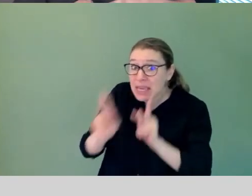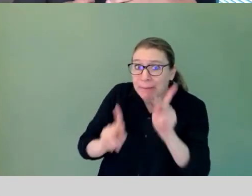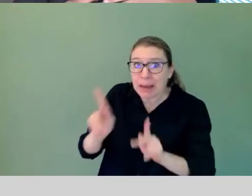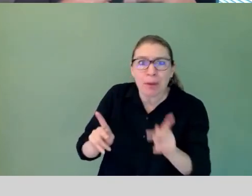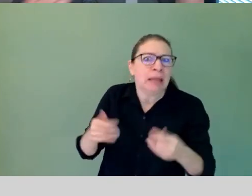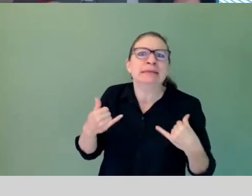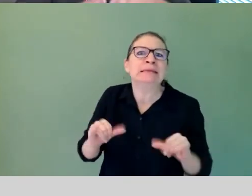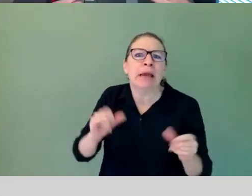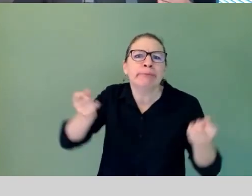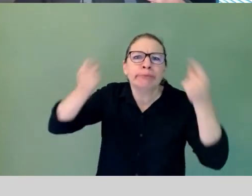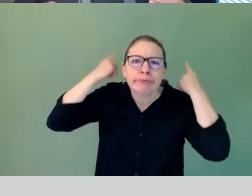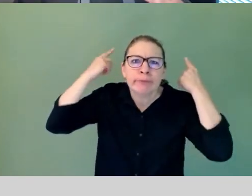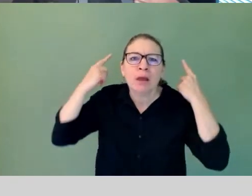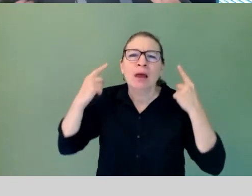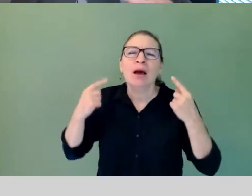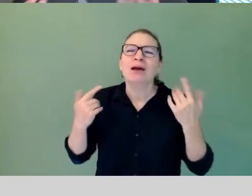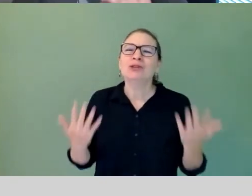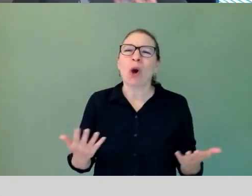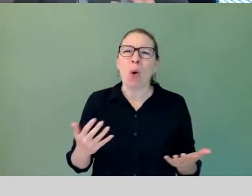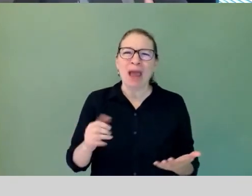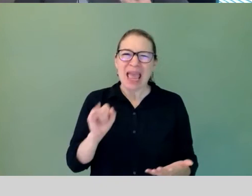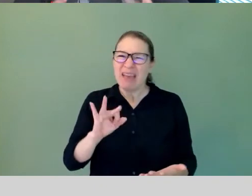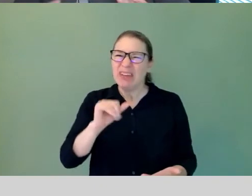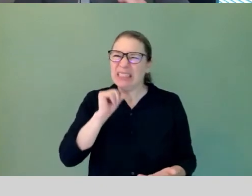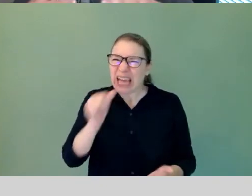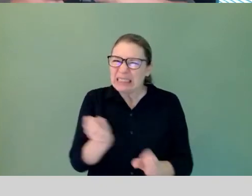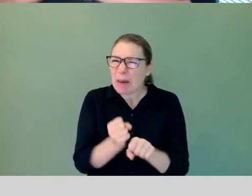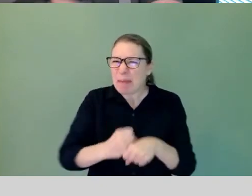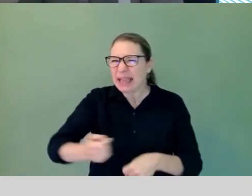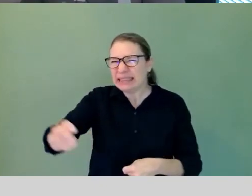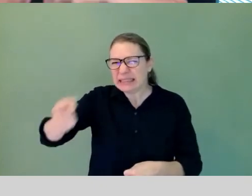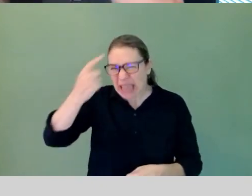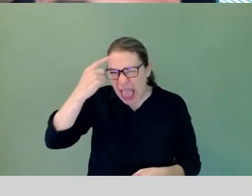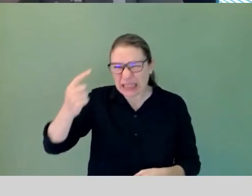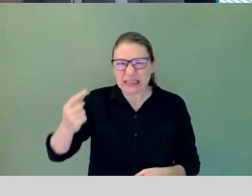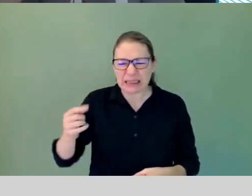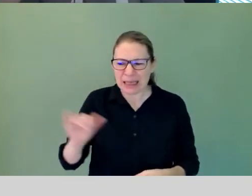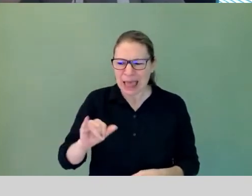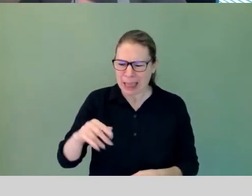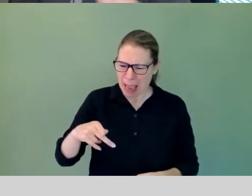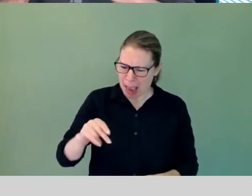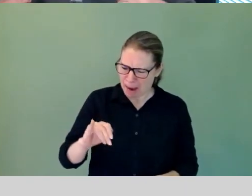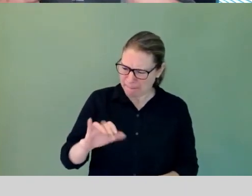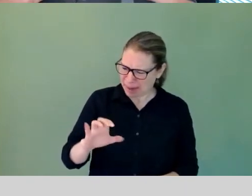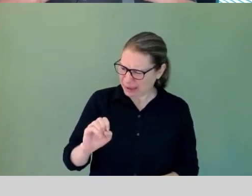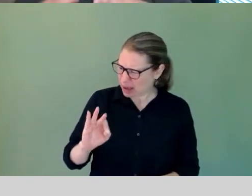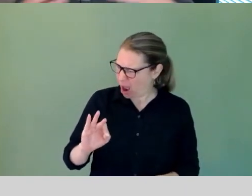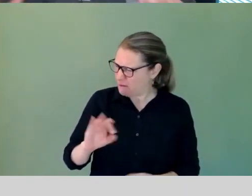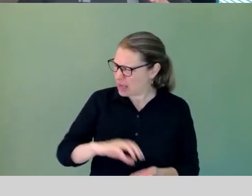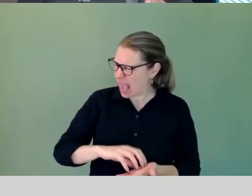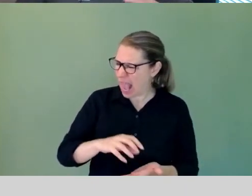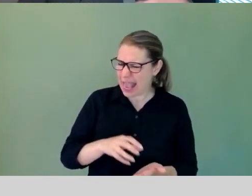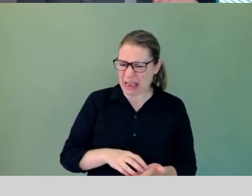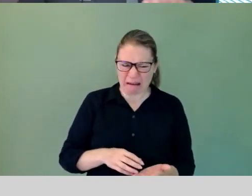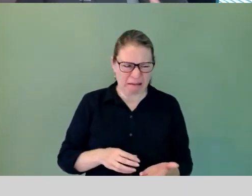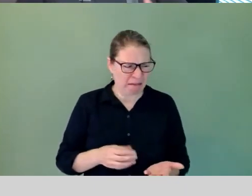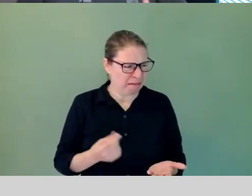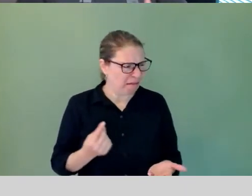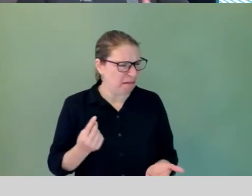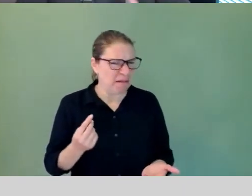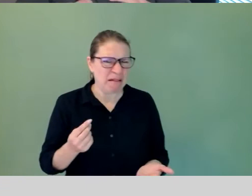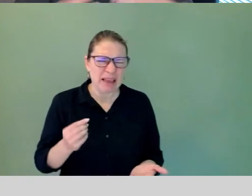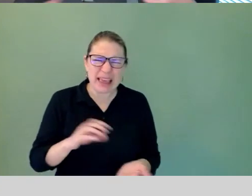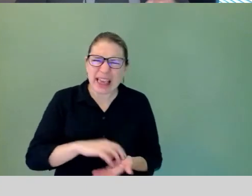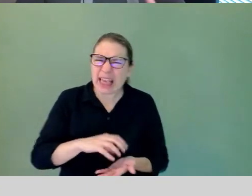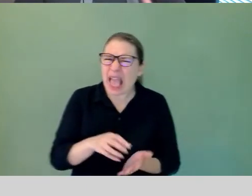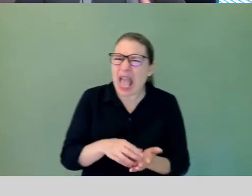don't literally make any sense. Like it's a colloquialism, it's part of the culture, but you can't assume that everyone who's reading